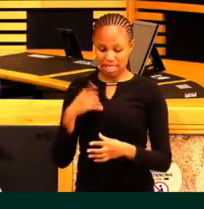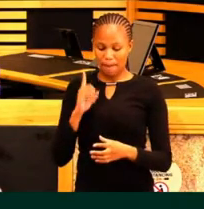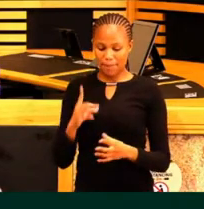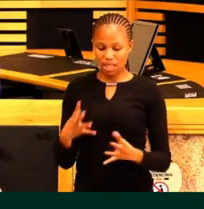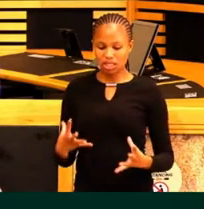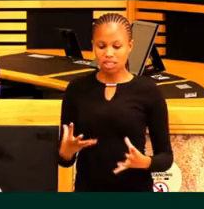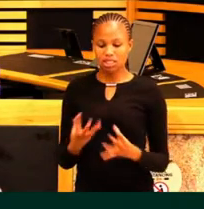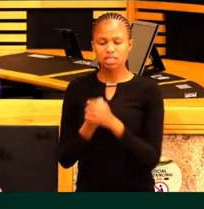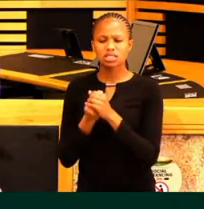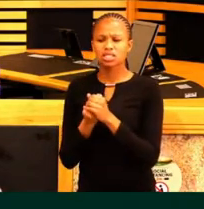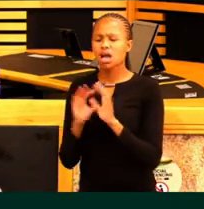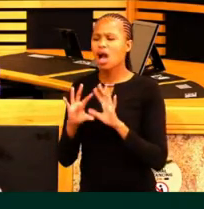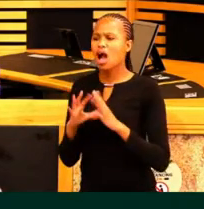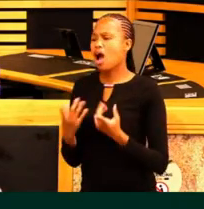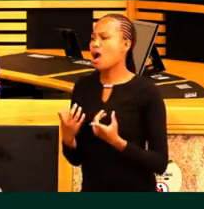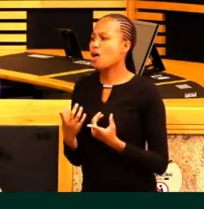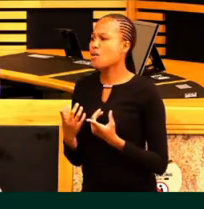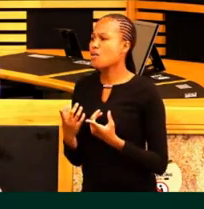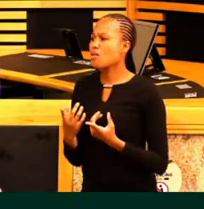foreign